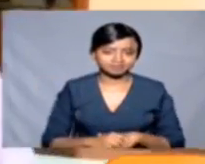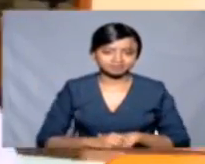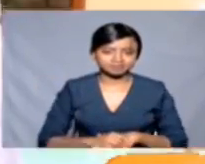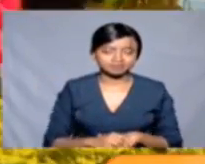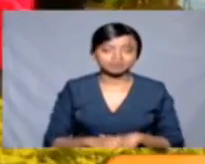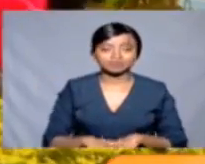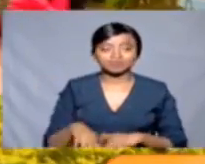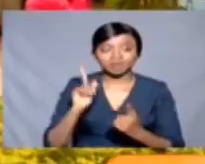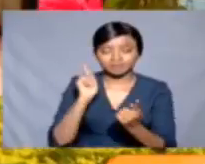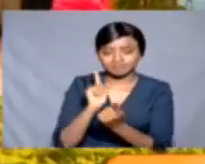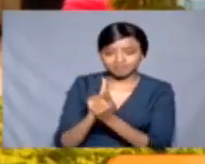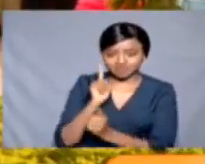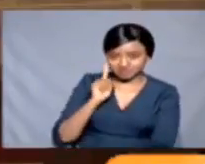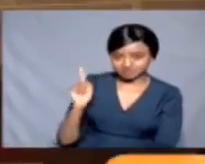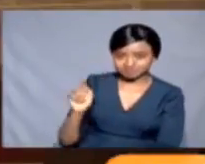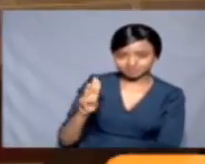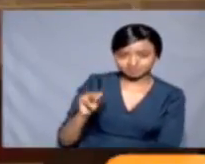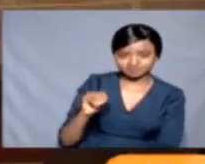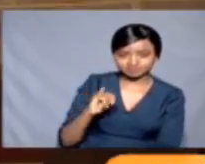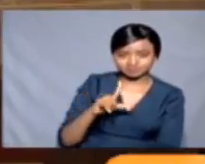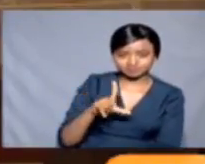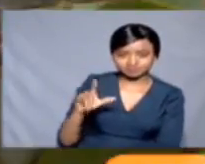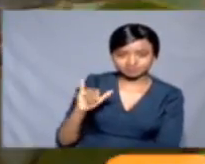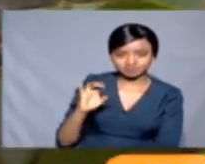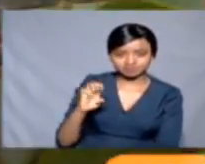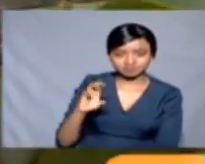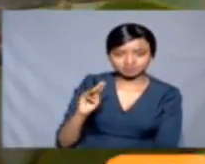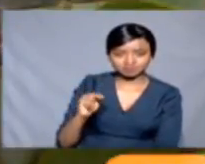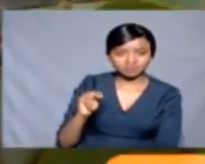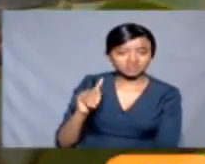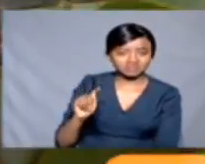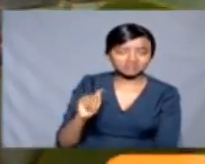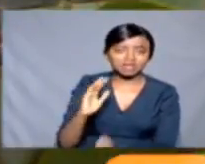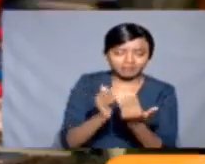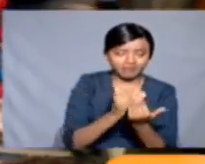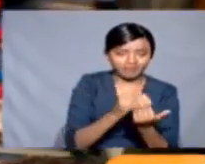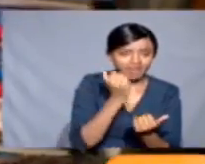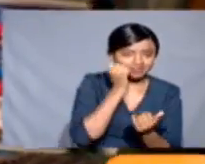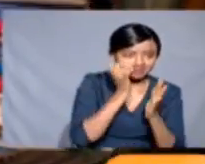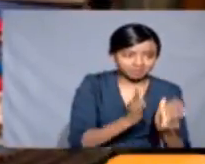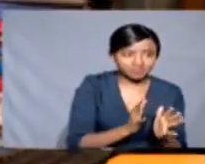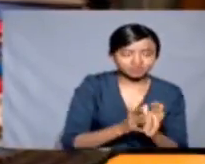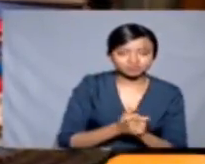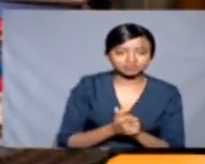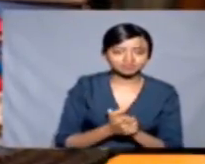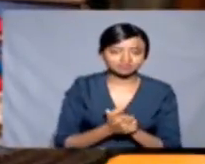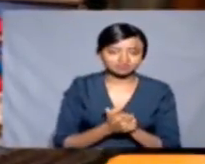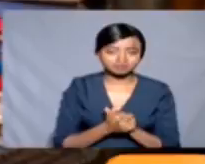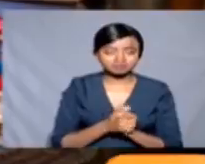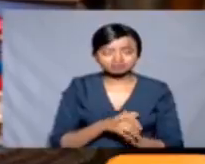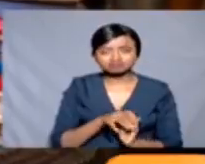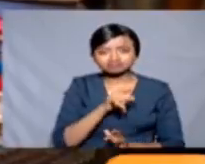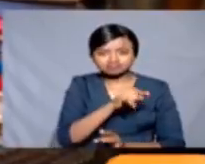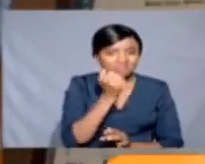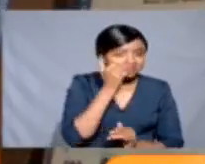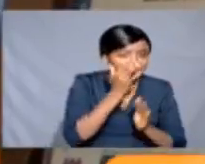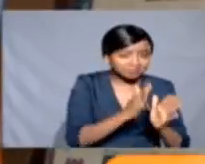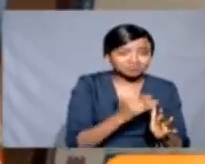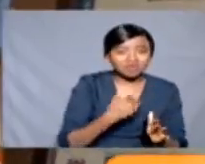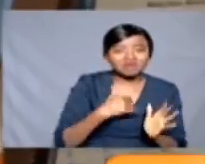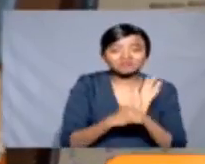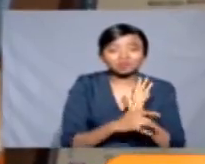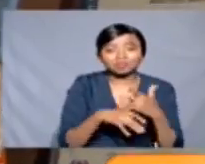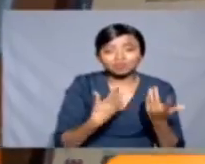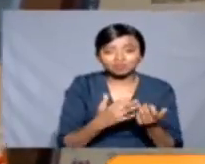We meet Millicent, a clinician at Ruben Health Center, attending to a patient. The patient is suffering